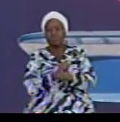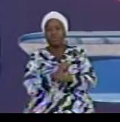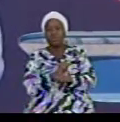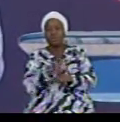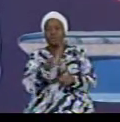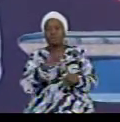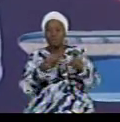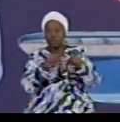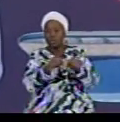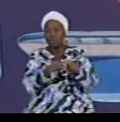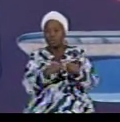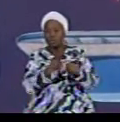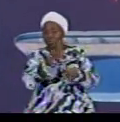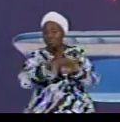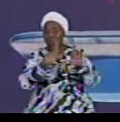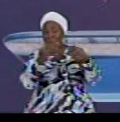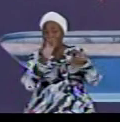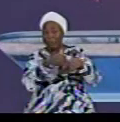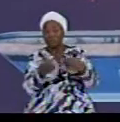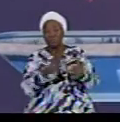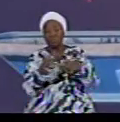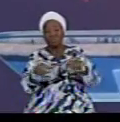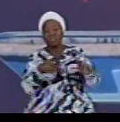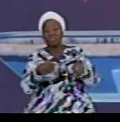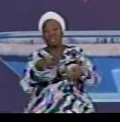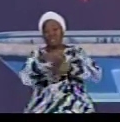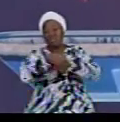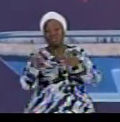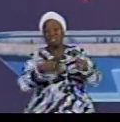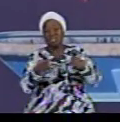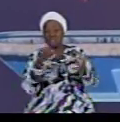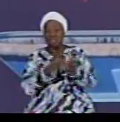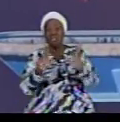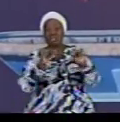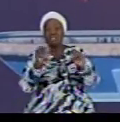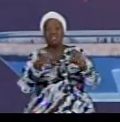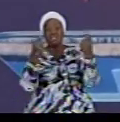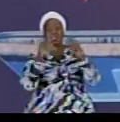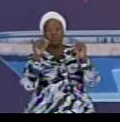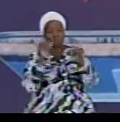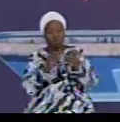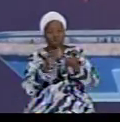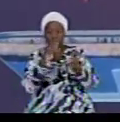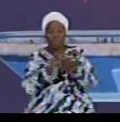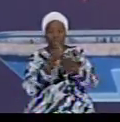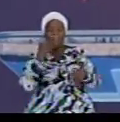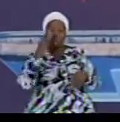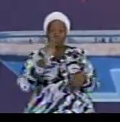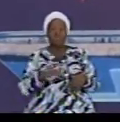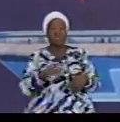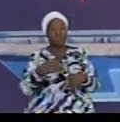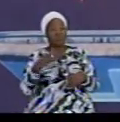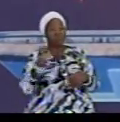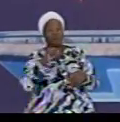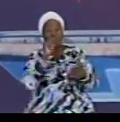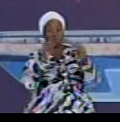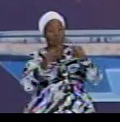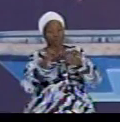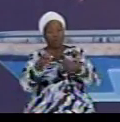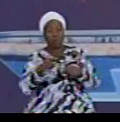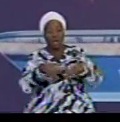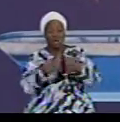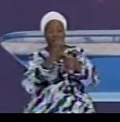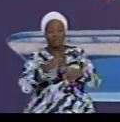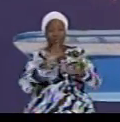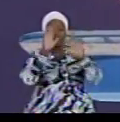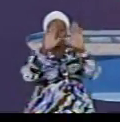nightclub, sin no more. Let's say, what sin happen or come unto thee? How will your miracle last?